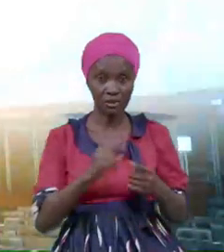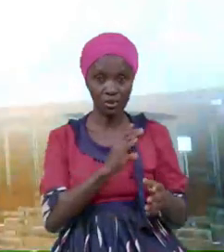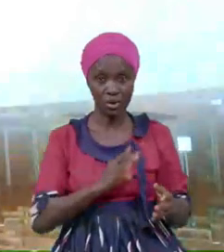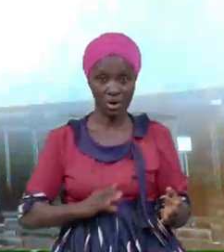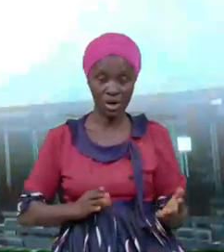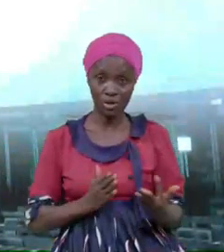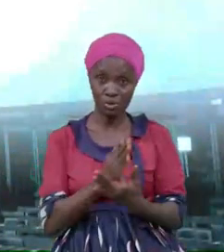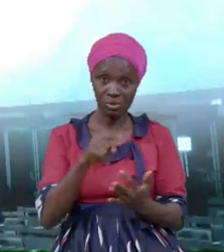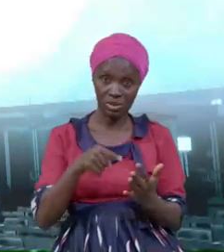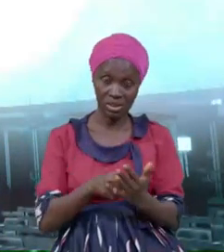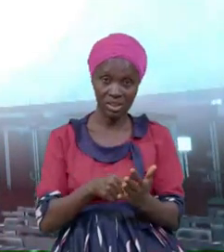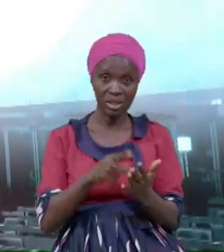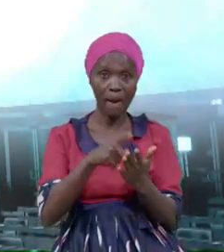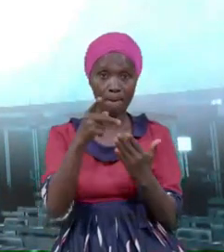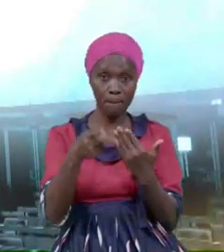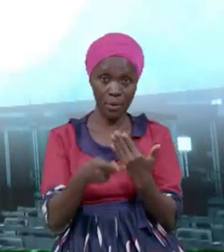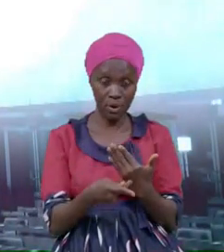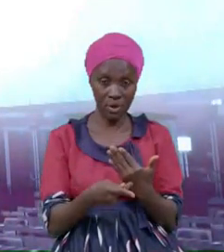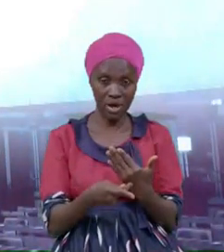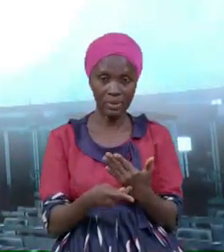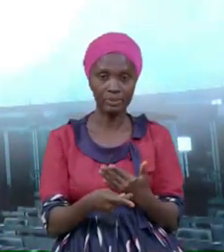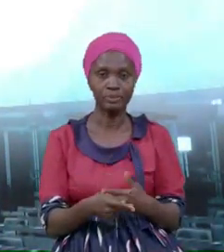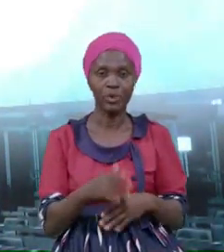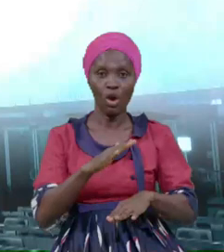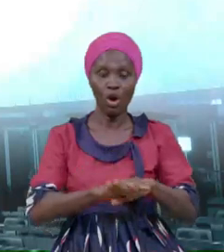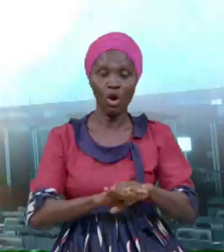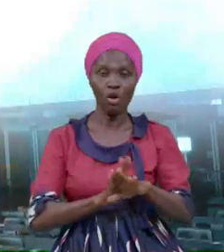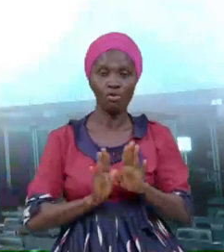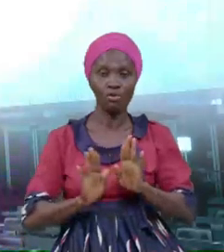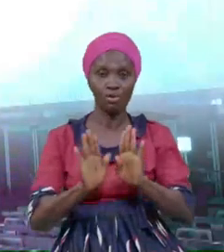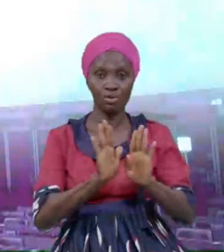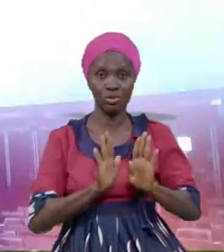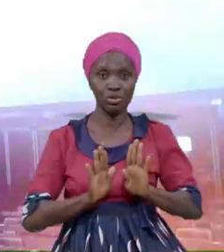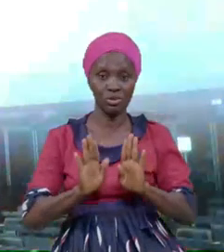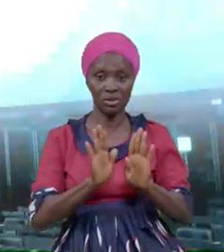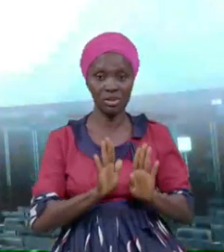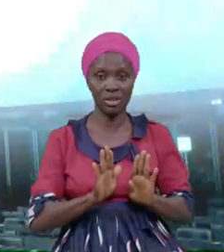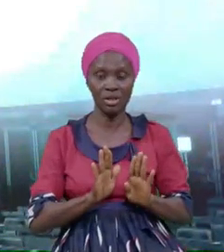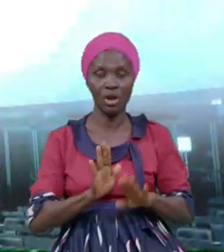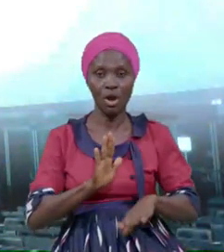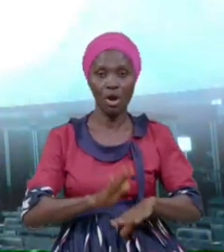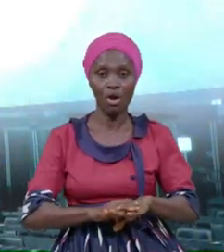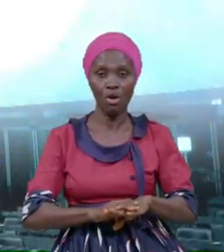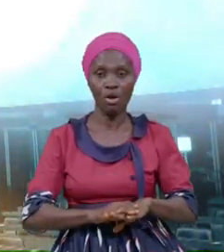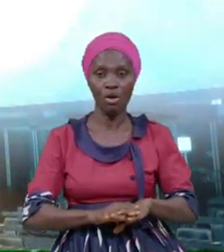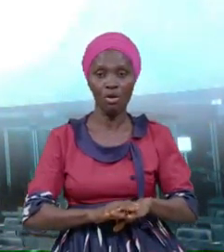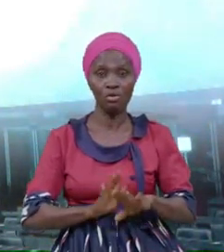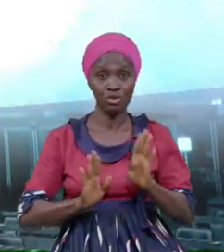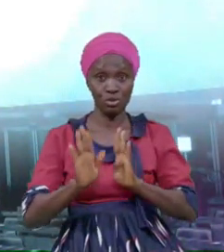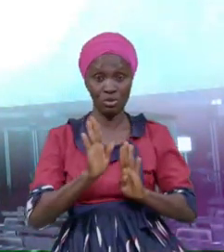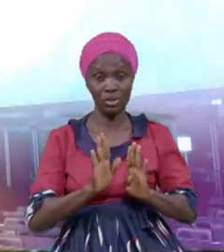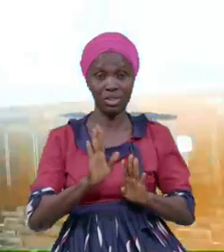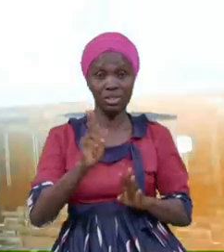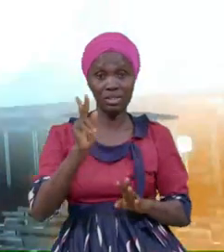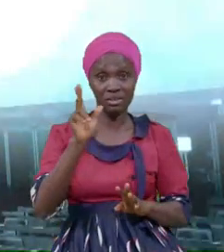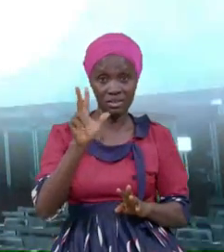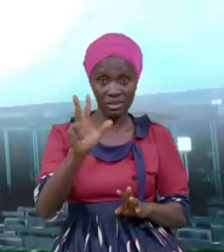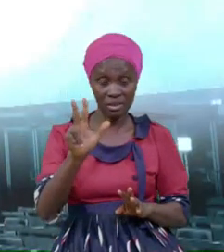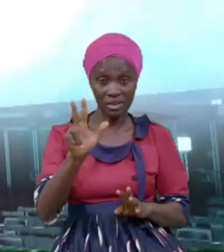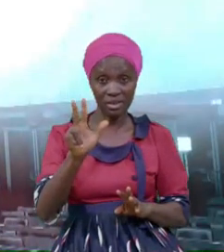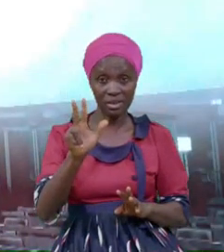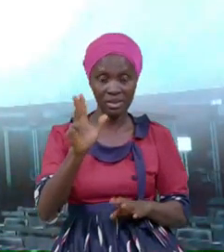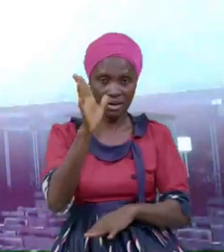October, 2024, in all our churches globally. More details